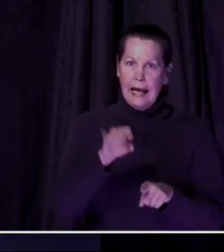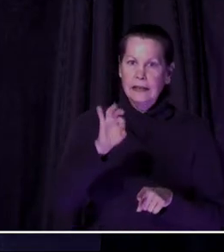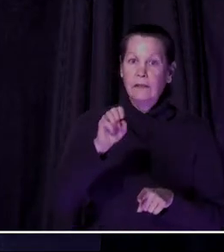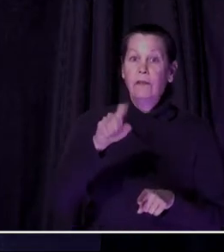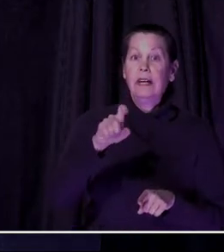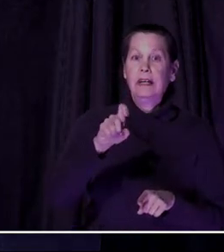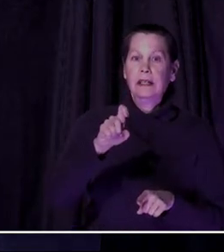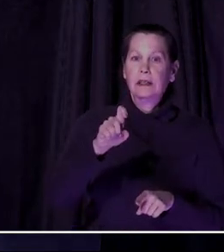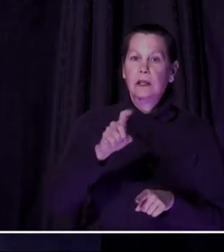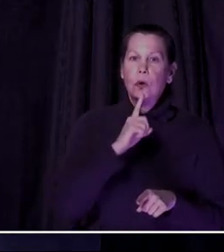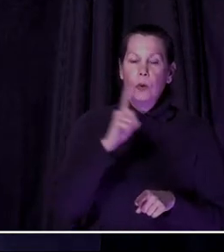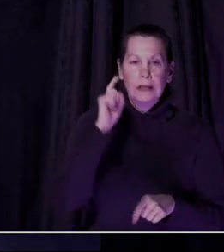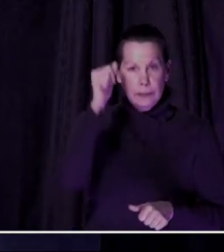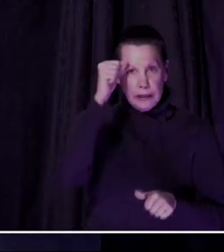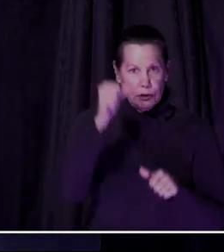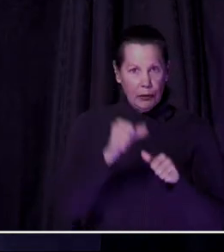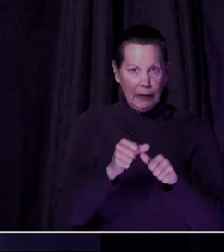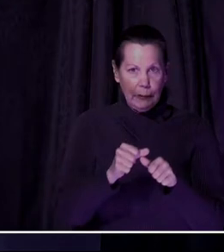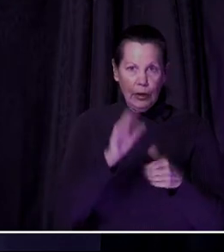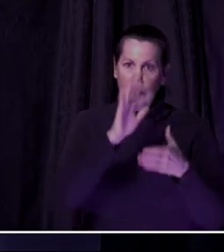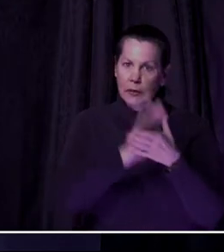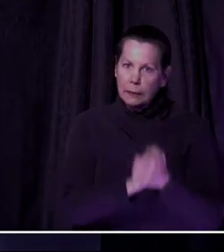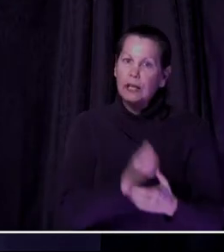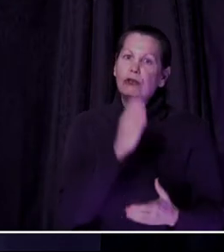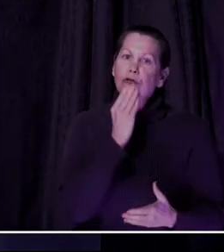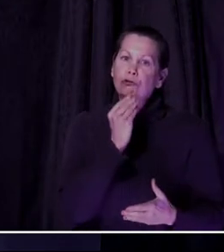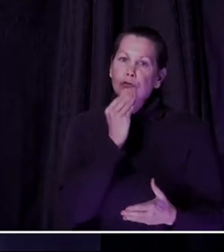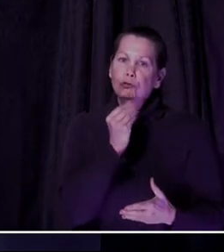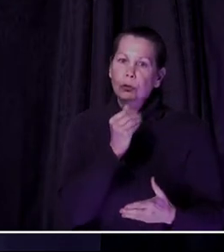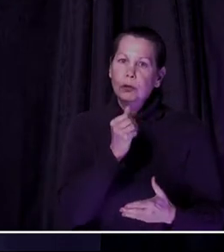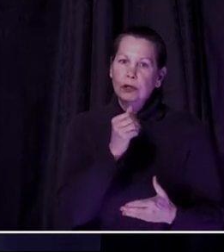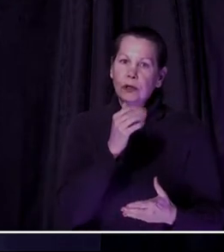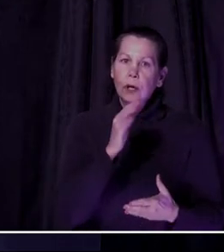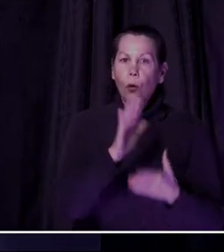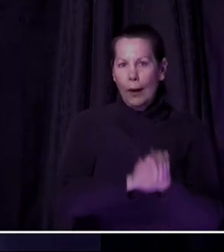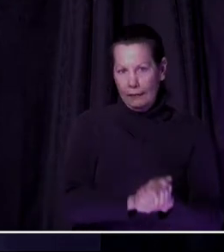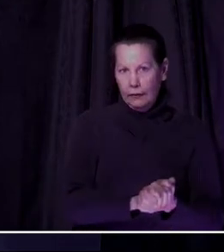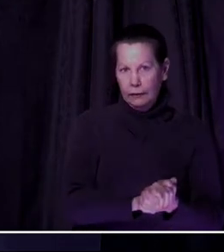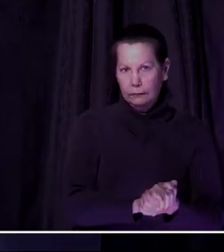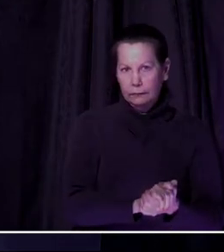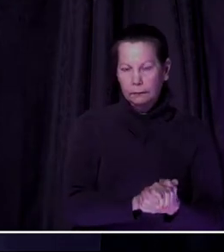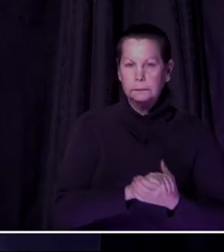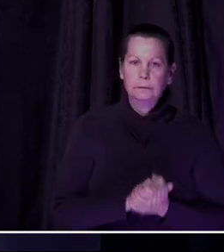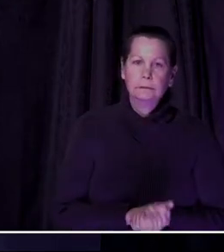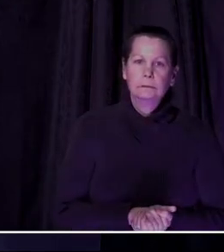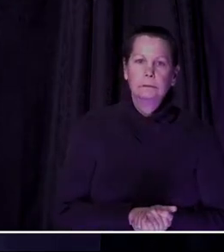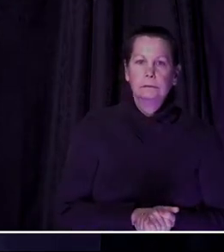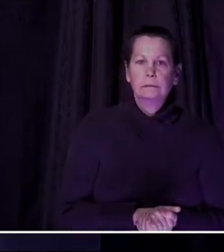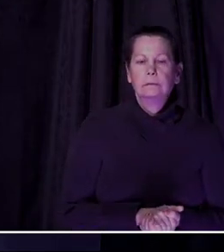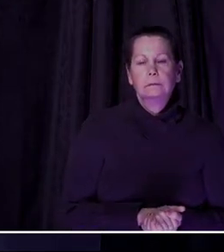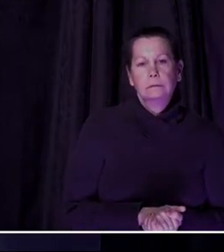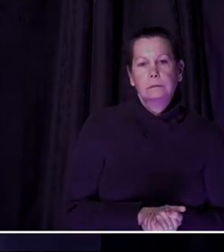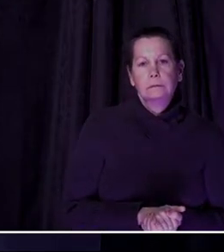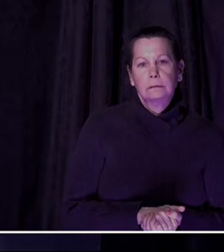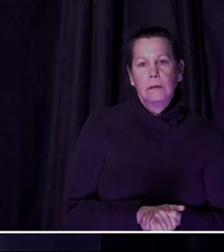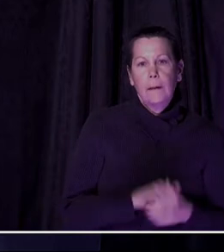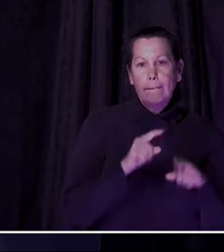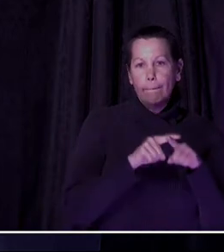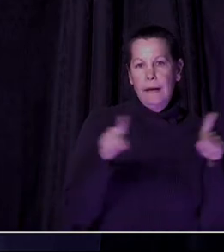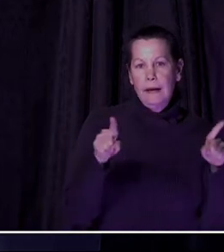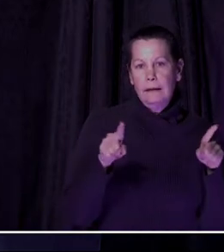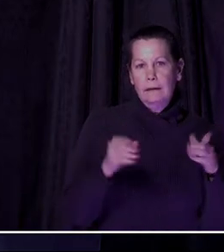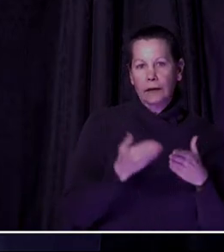remember, Felix, he was married to a Jewish wife. He had a Jewish wife. But the